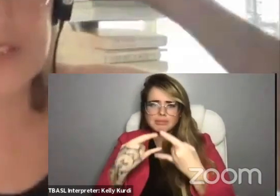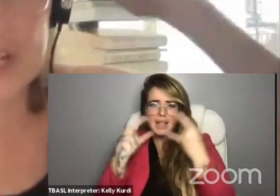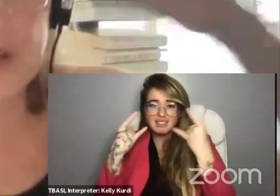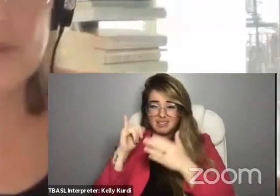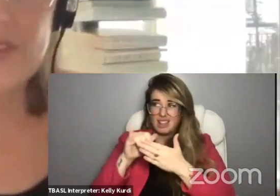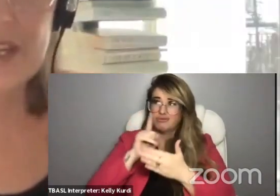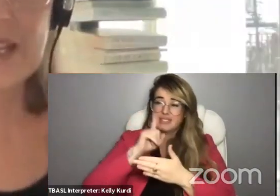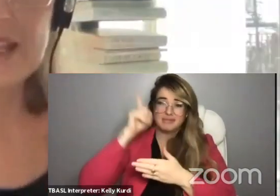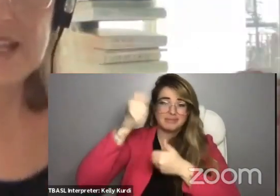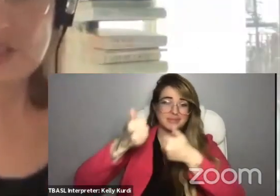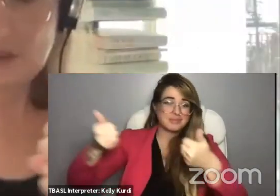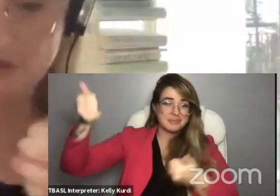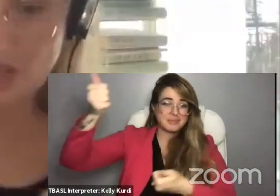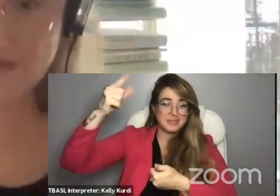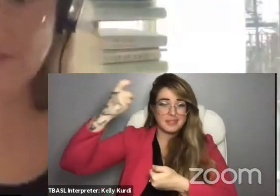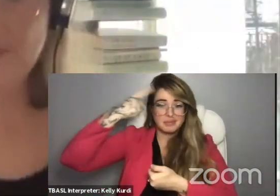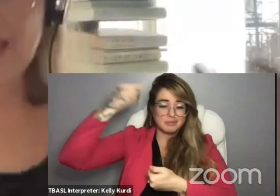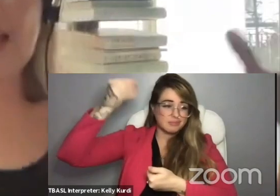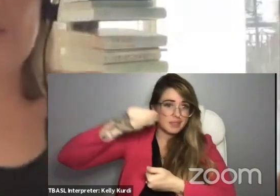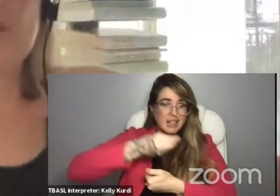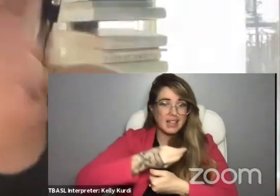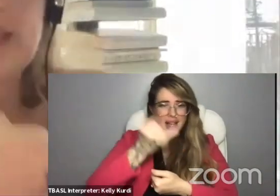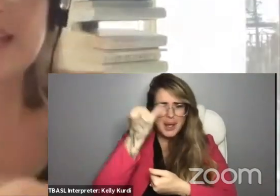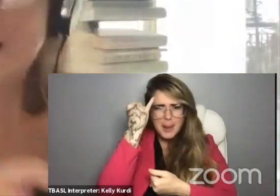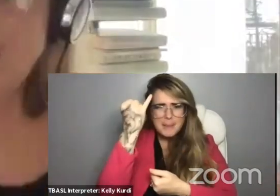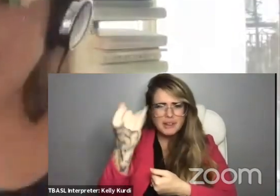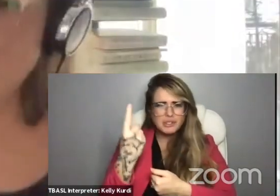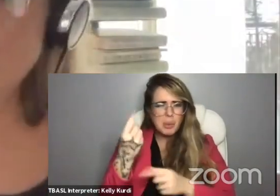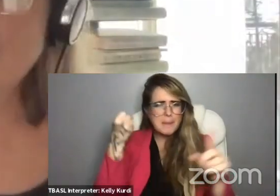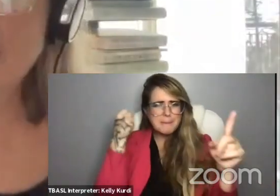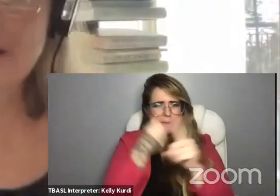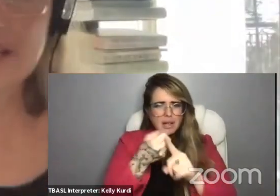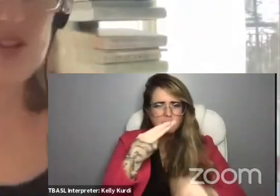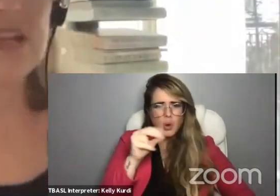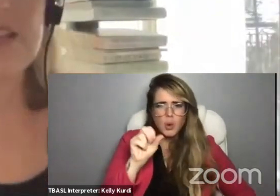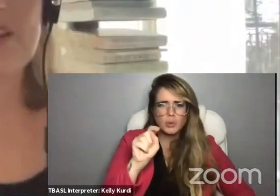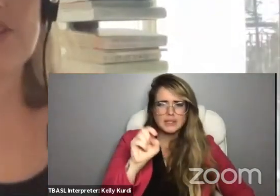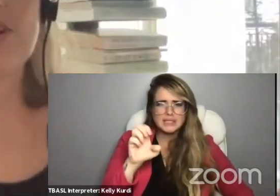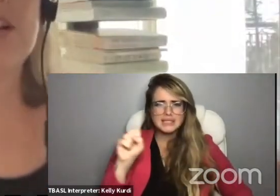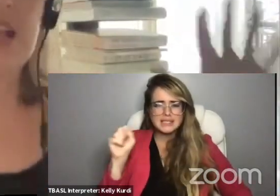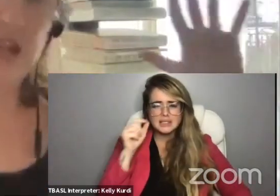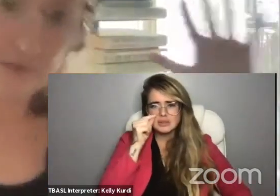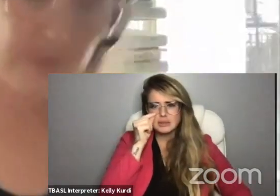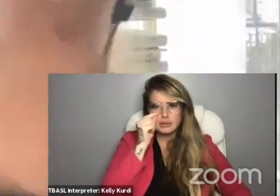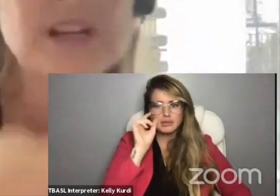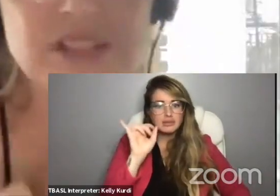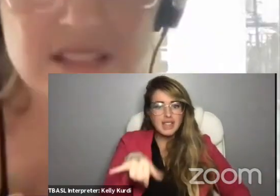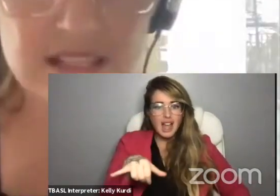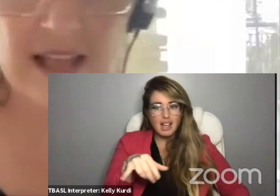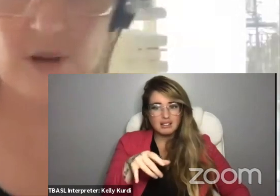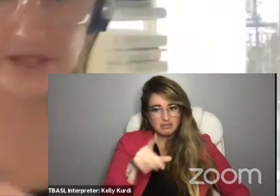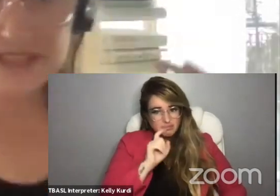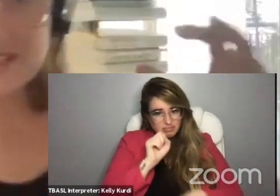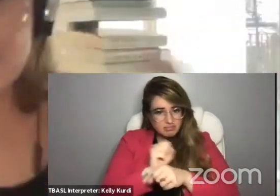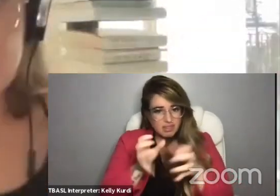imagine punching a host, like to have gone from like, I will help. And this is an American trait. There's a hurricane. Everybody rushes